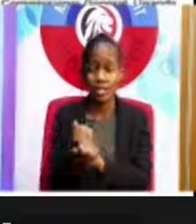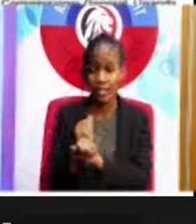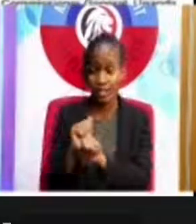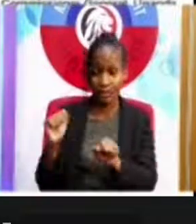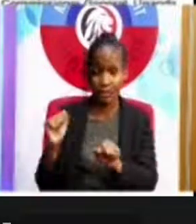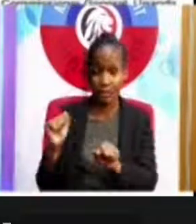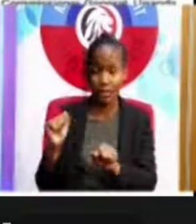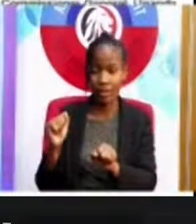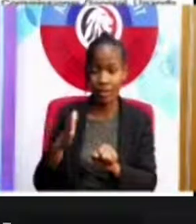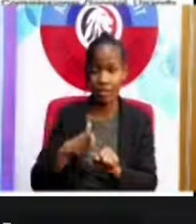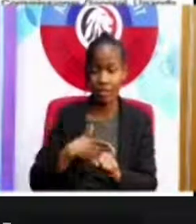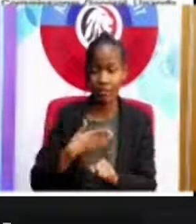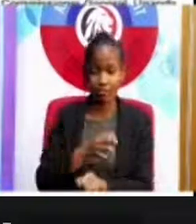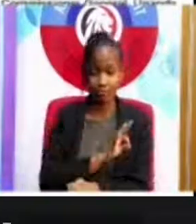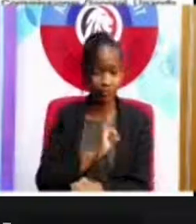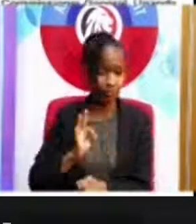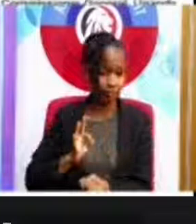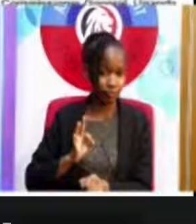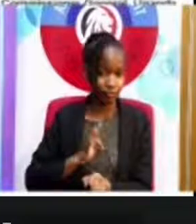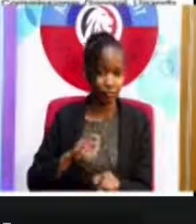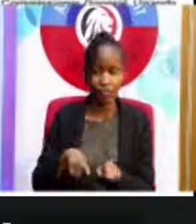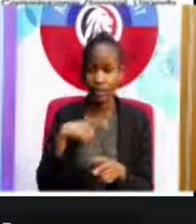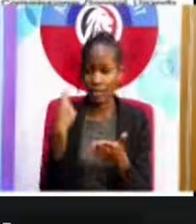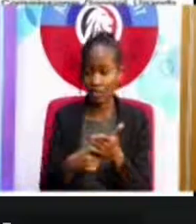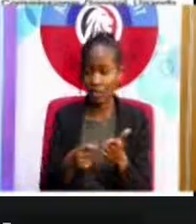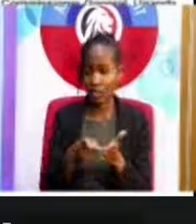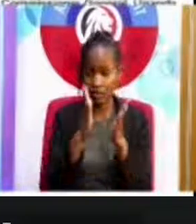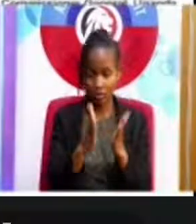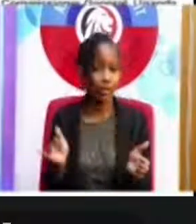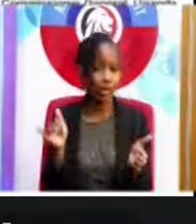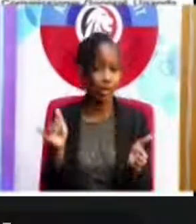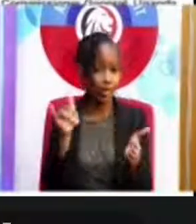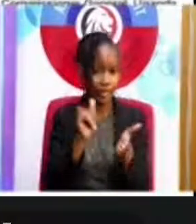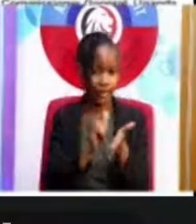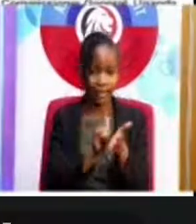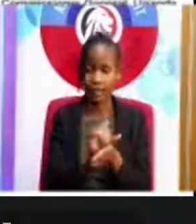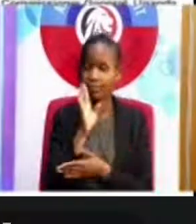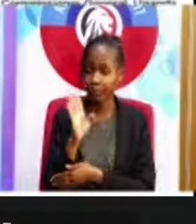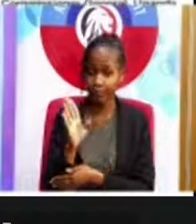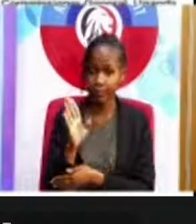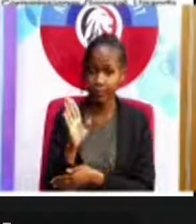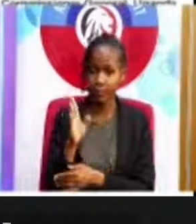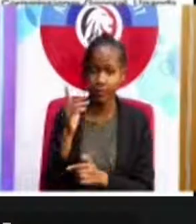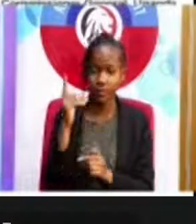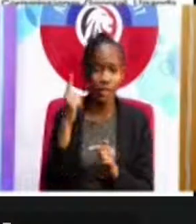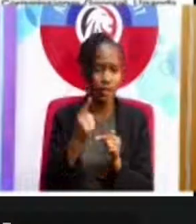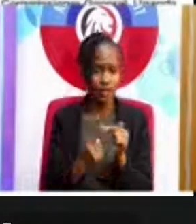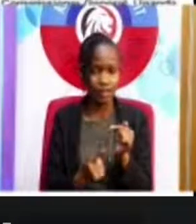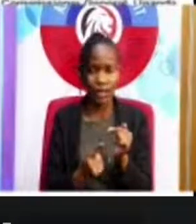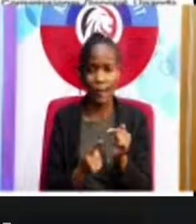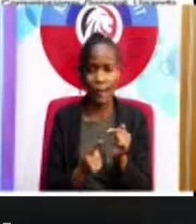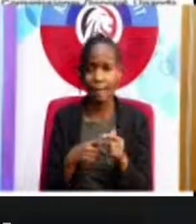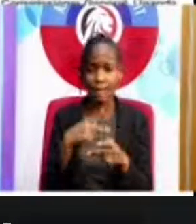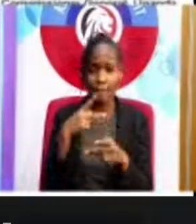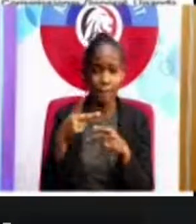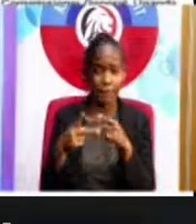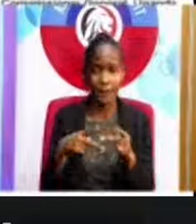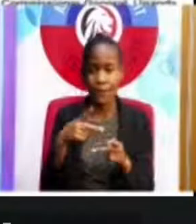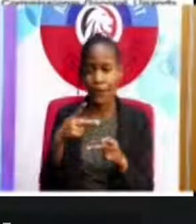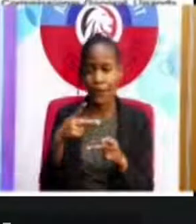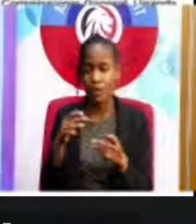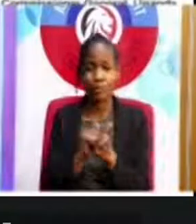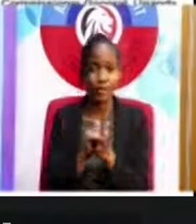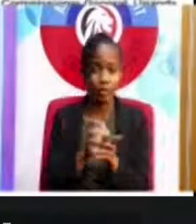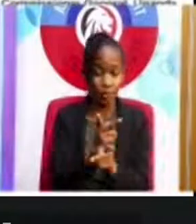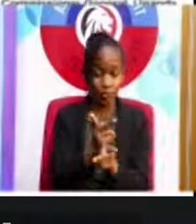and our taxpayers. And this has been of the standard operating procedures that have been put in place by